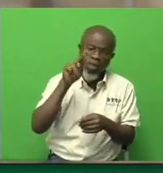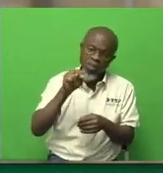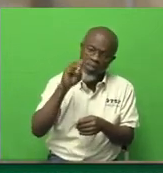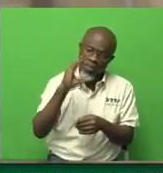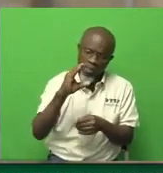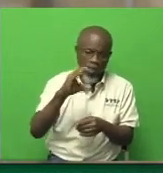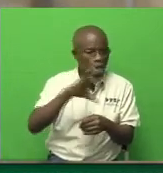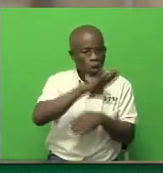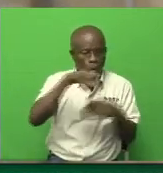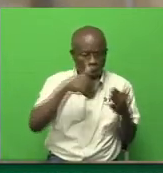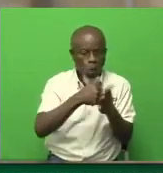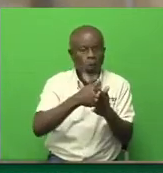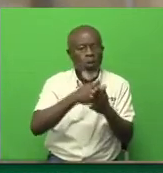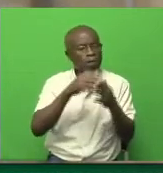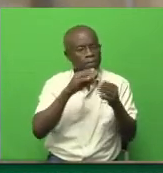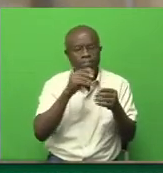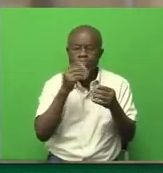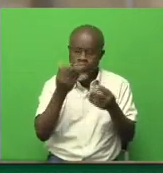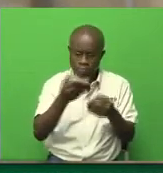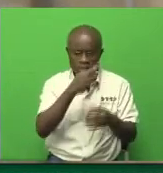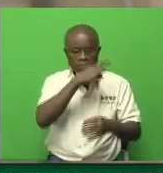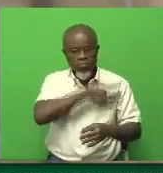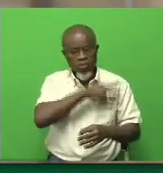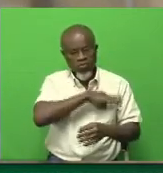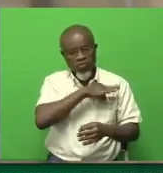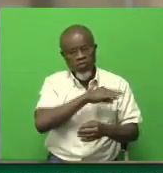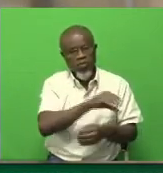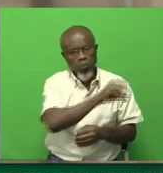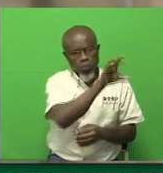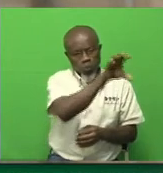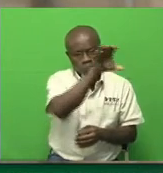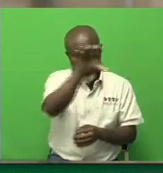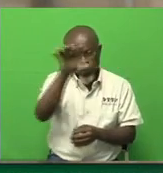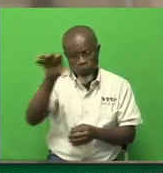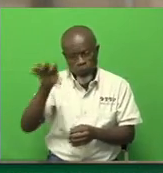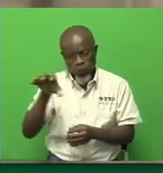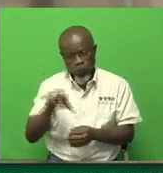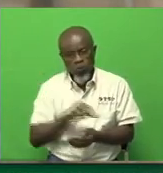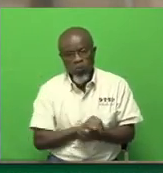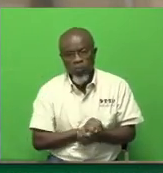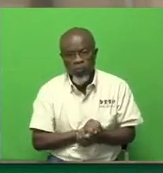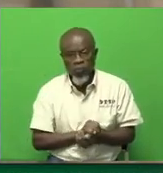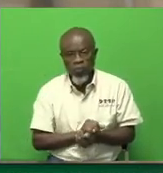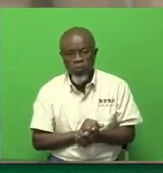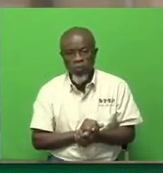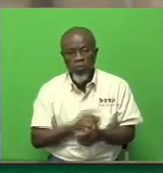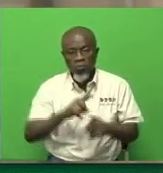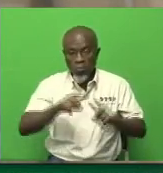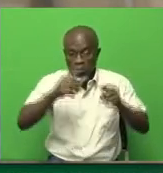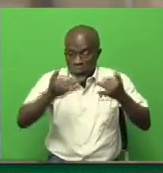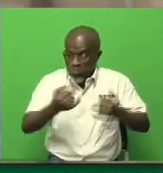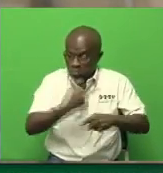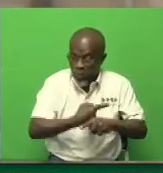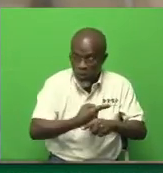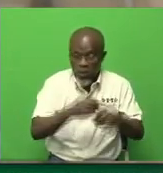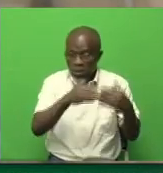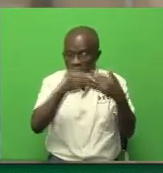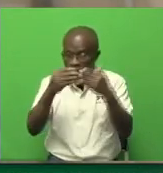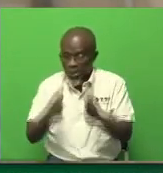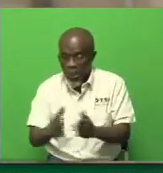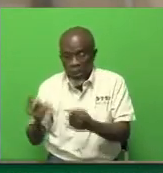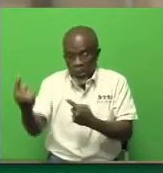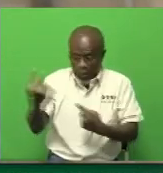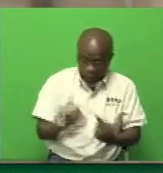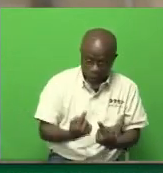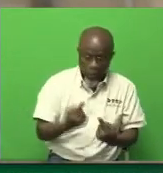their constituents but today the leader of the opposition comes to Parliament because she believes it's